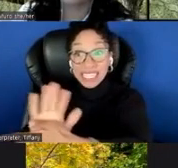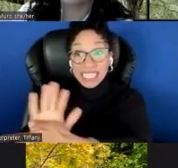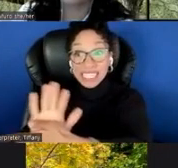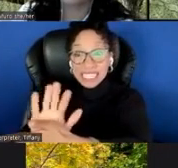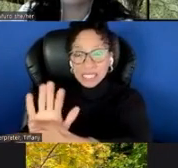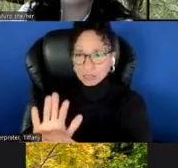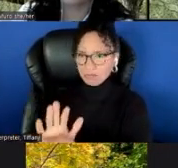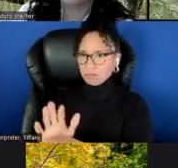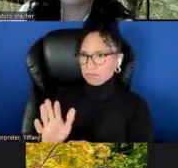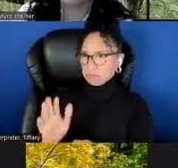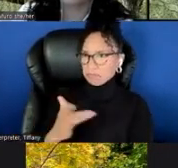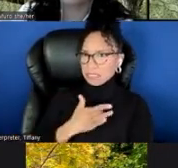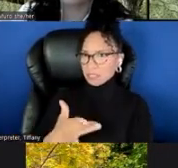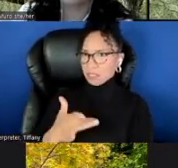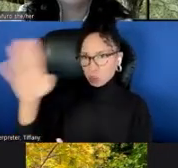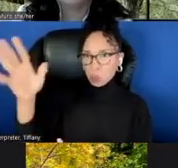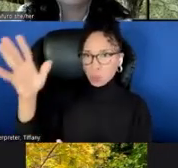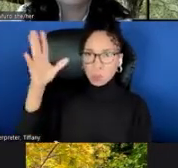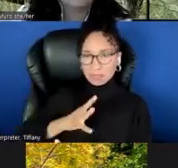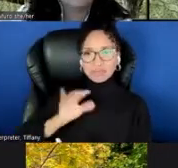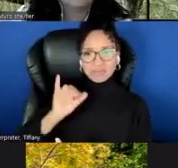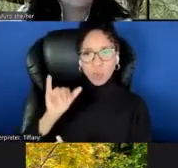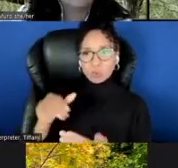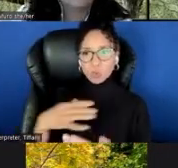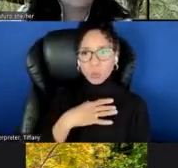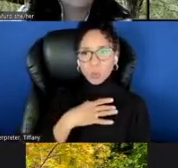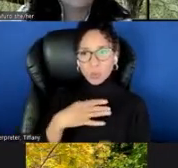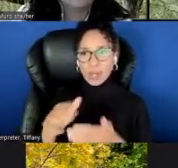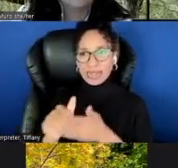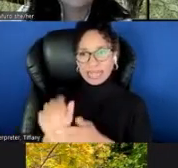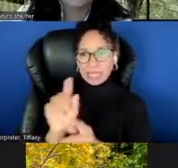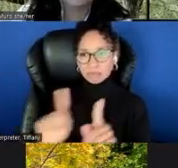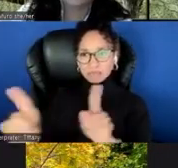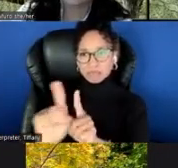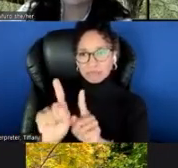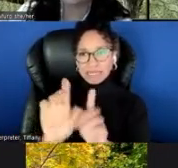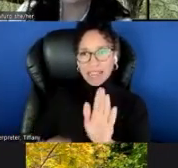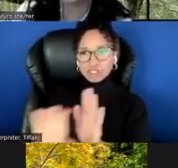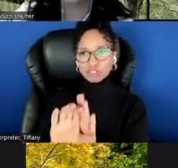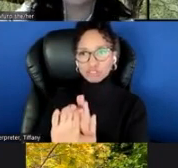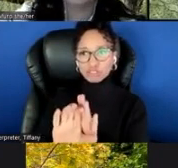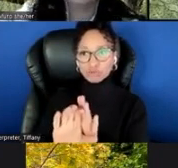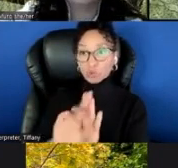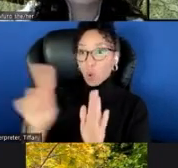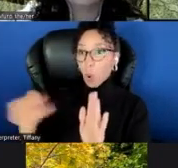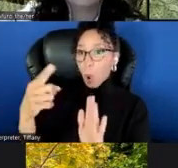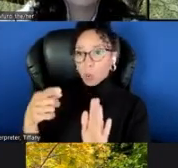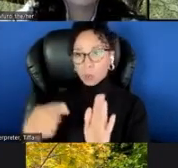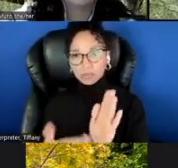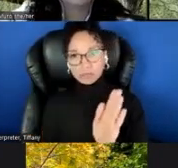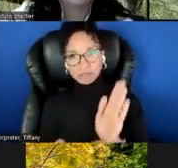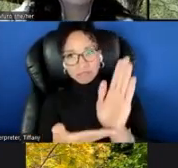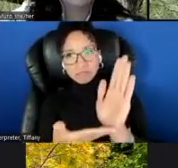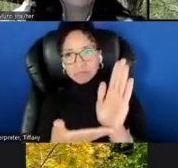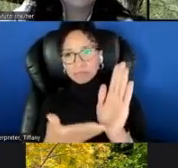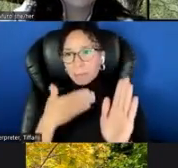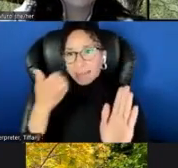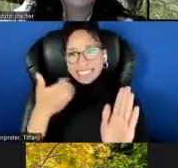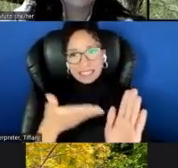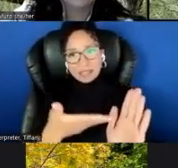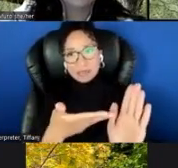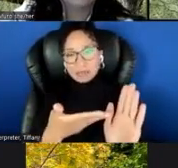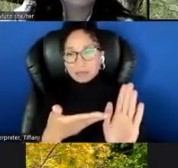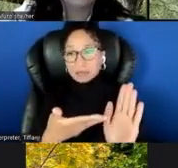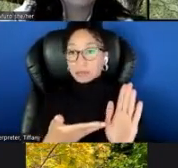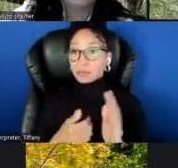we thought were cis white male leads, and so showed them as the best, and only mostly